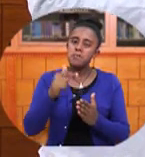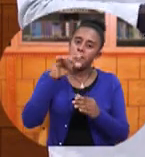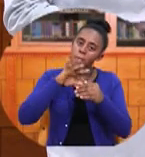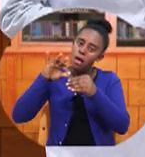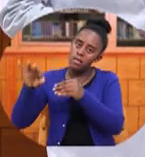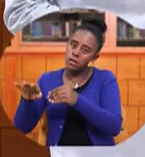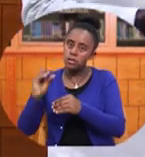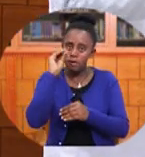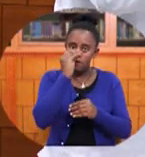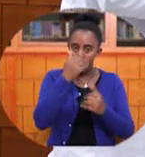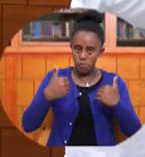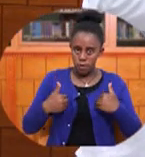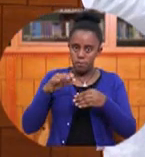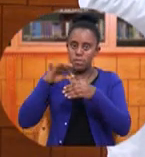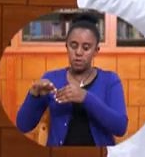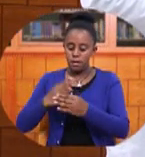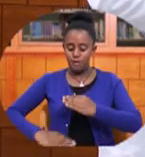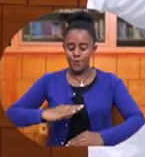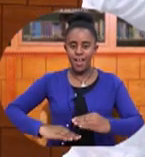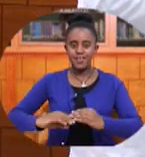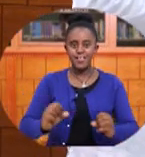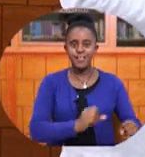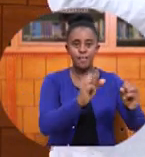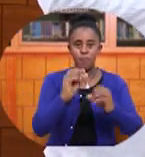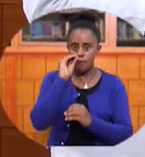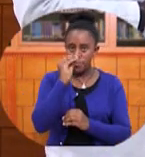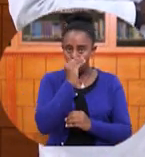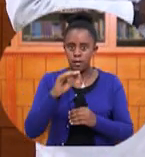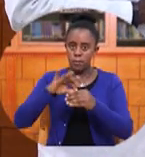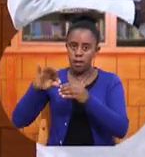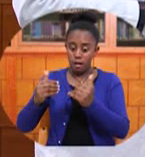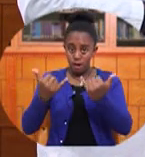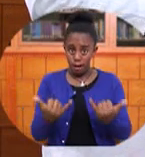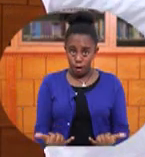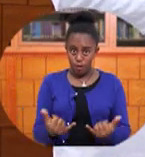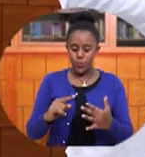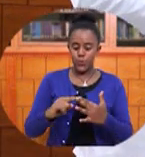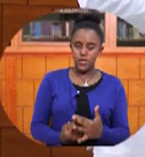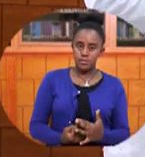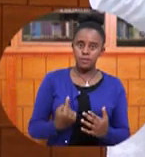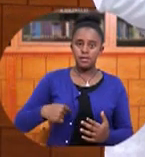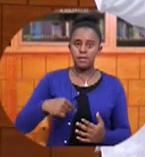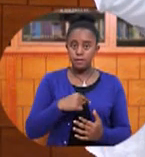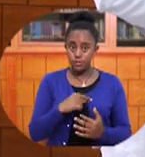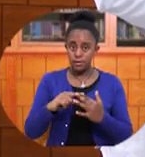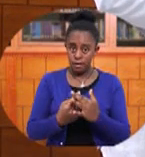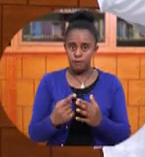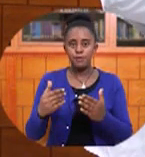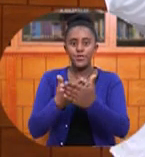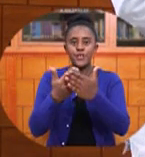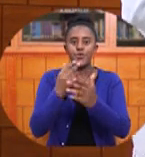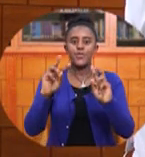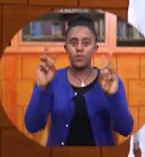plants, flowering plant and reproductive system of flowering plant. Now we are starting new unit and a new